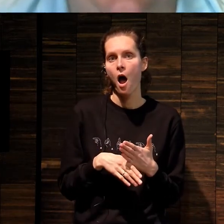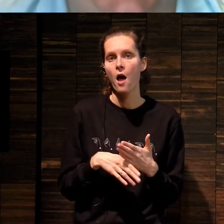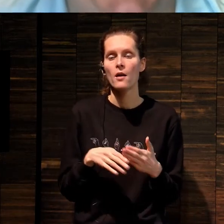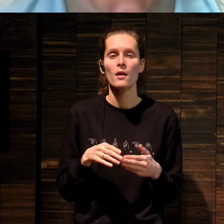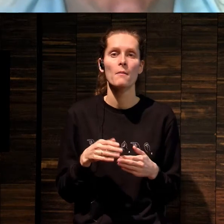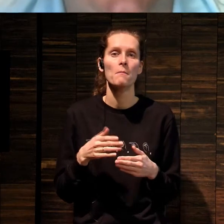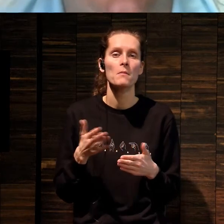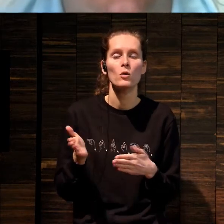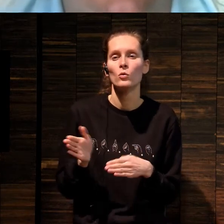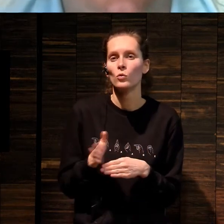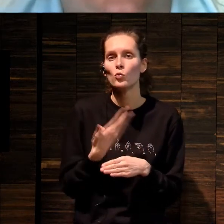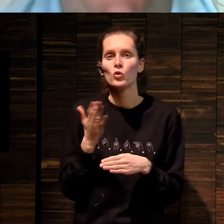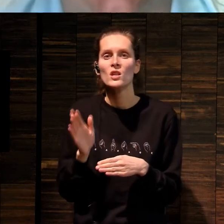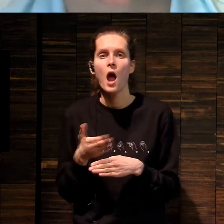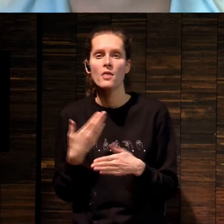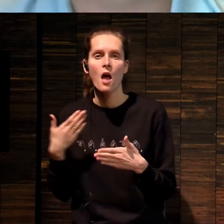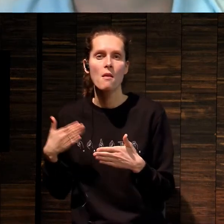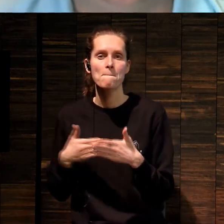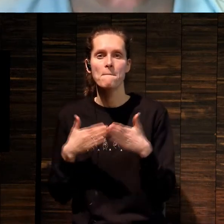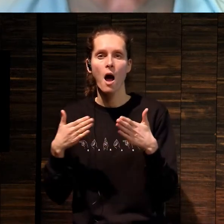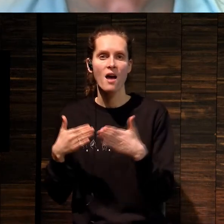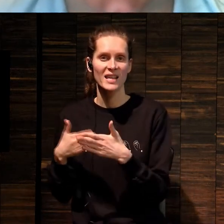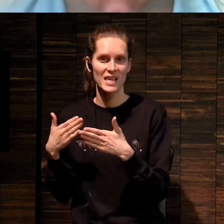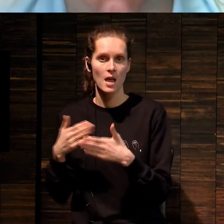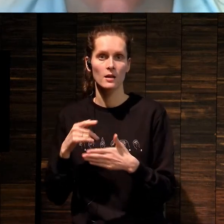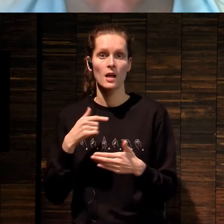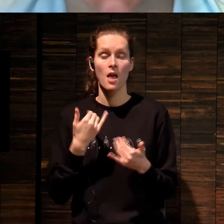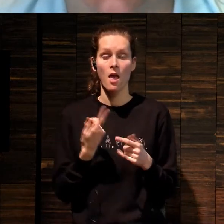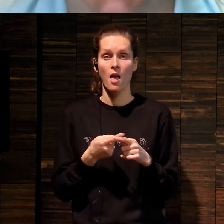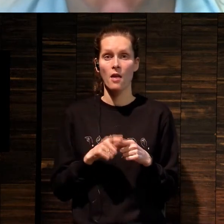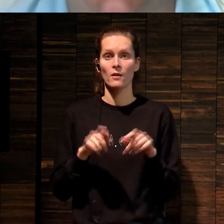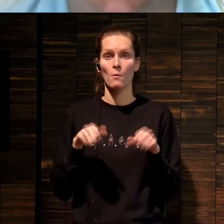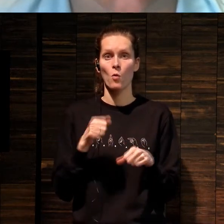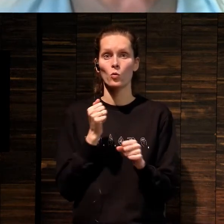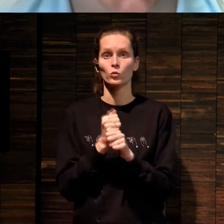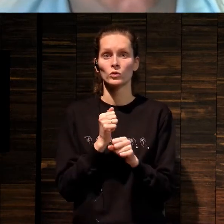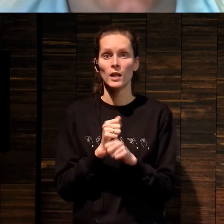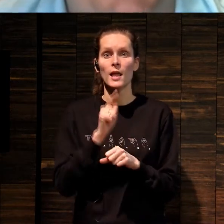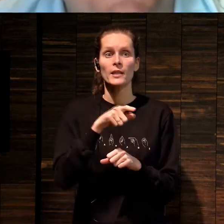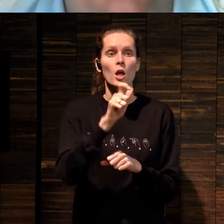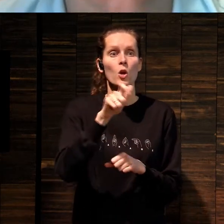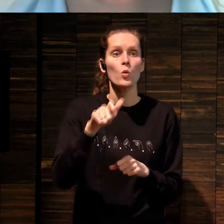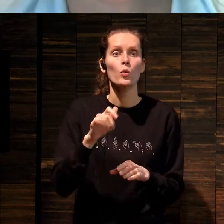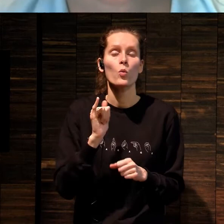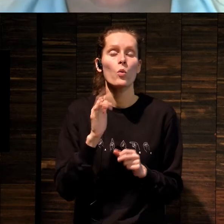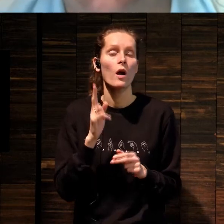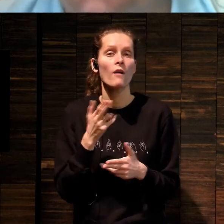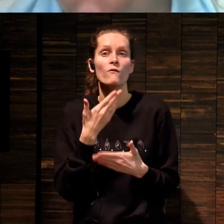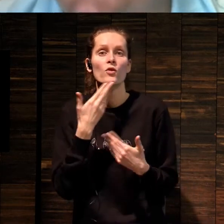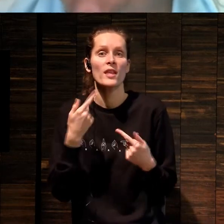the future of better accessibility is going to be in automation.